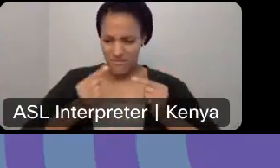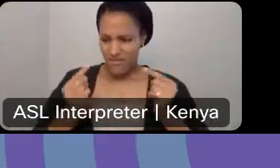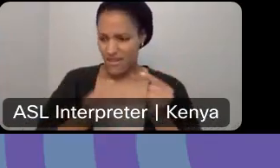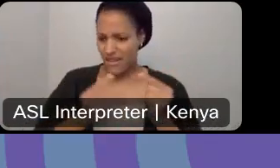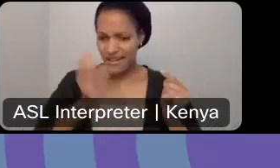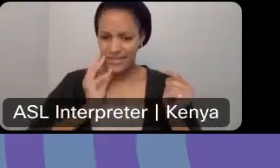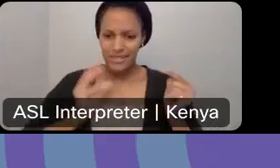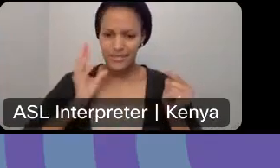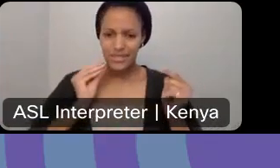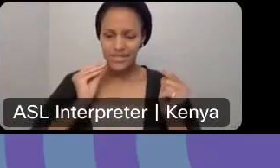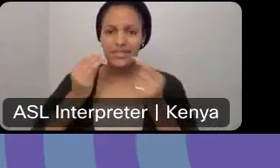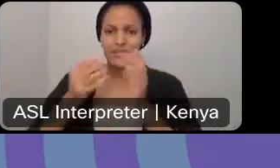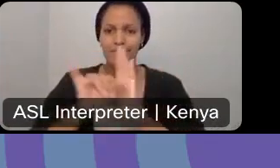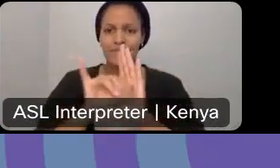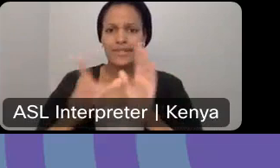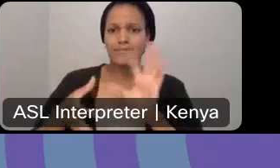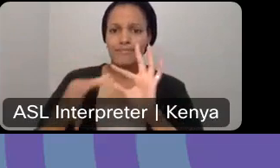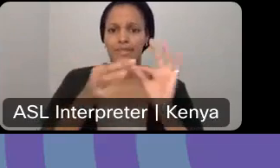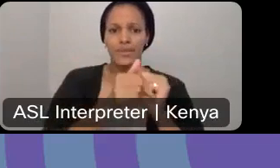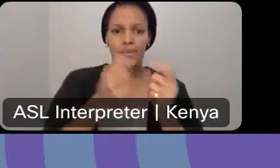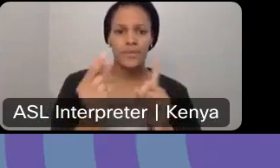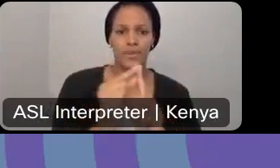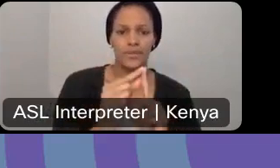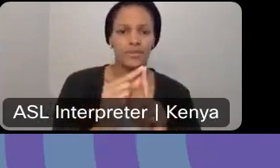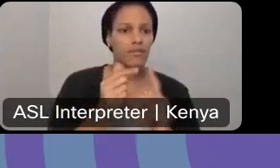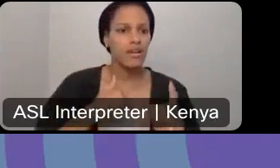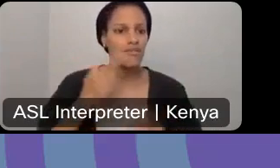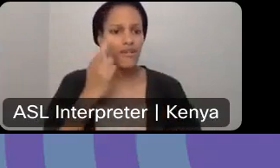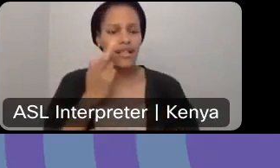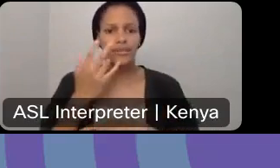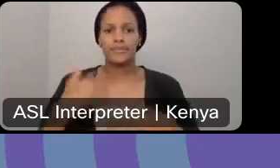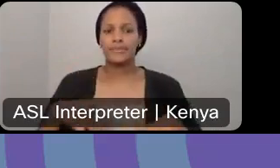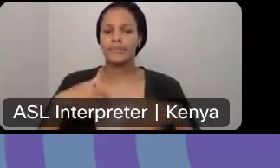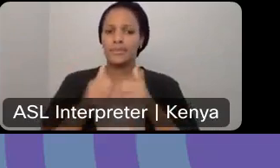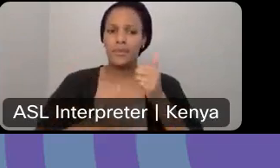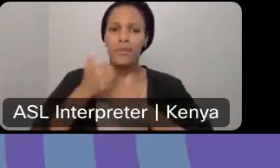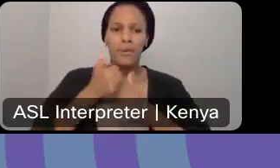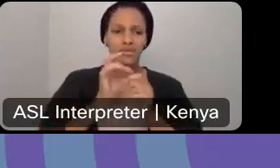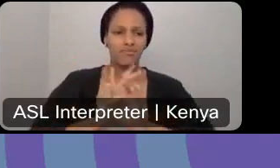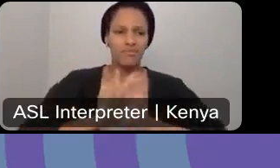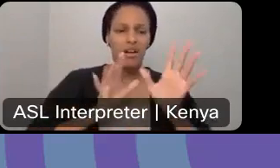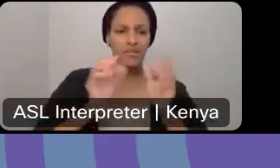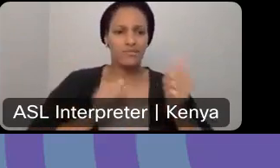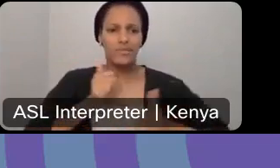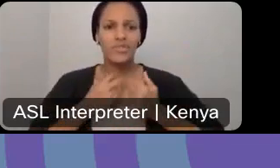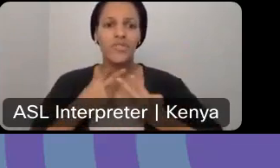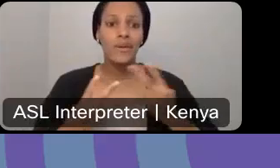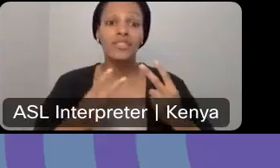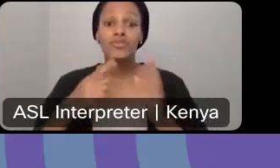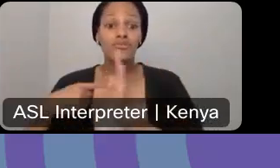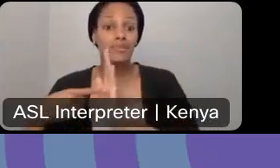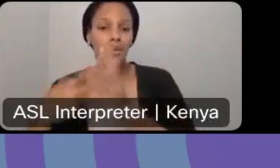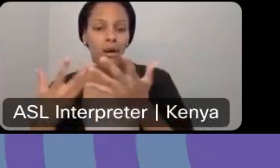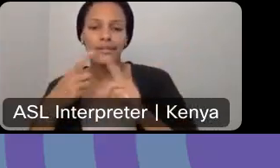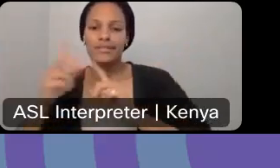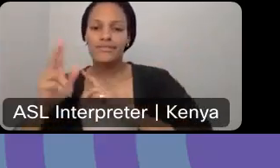revelations was when I realized that the most hostile and aggressive voices actually represented the parts of